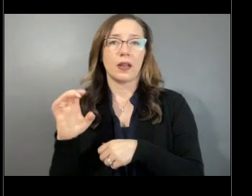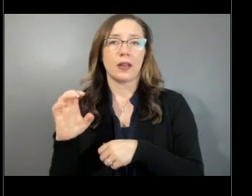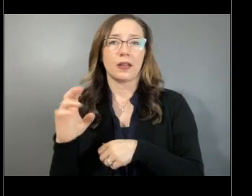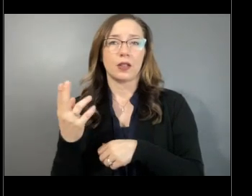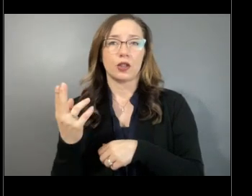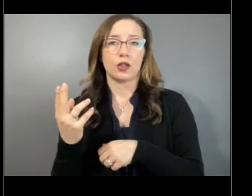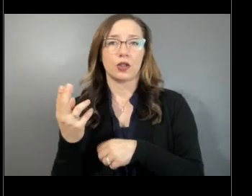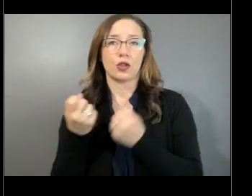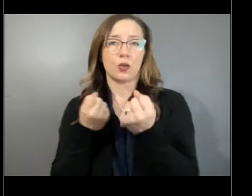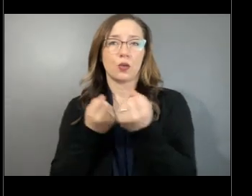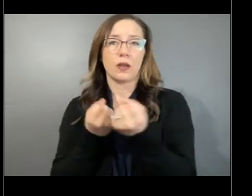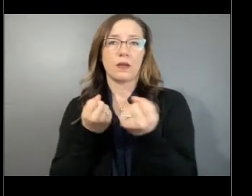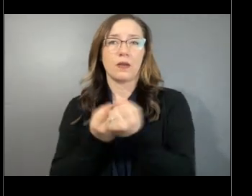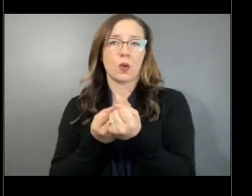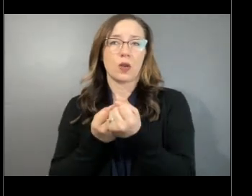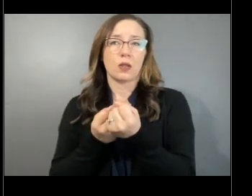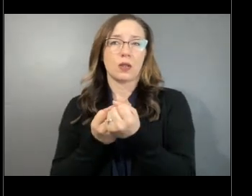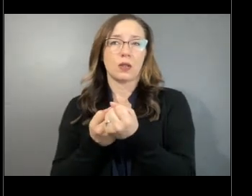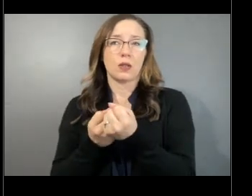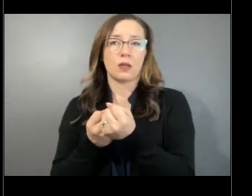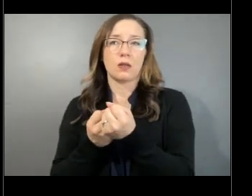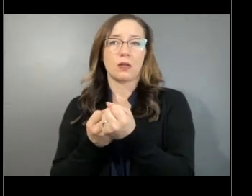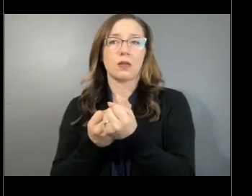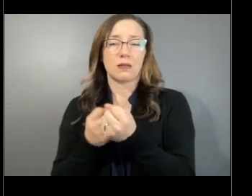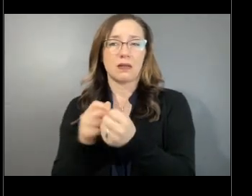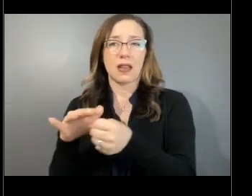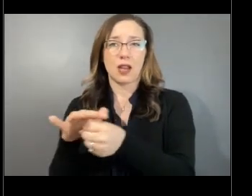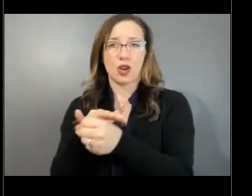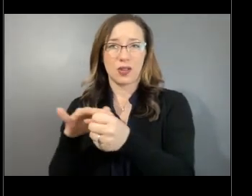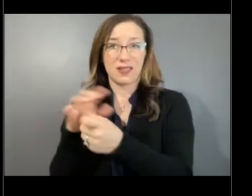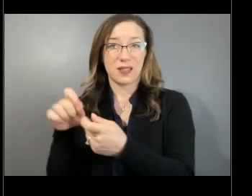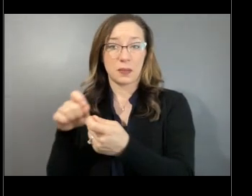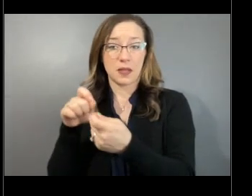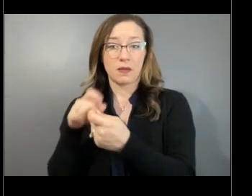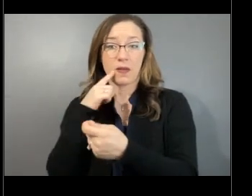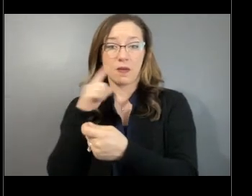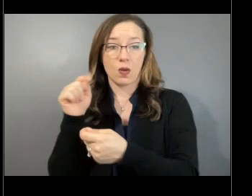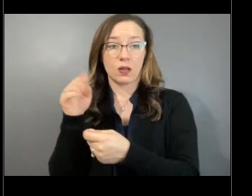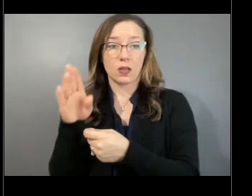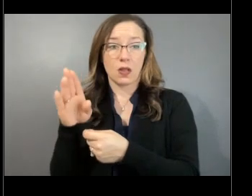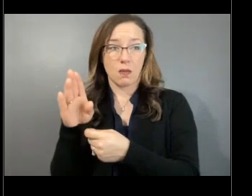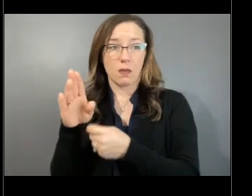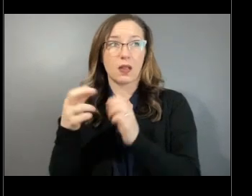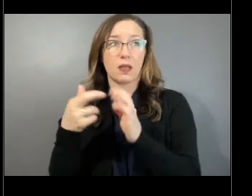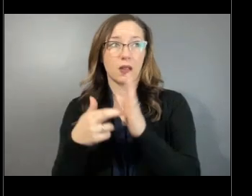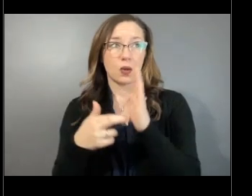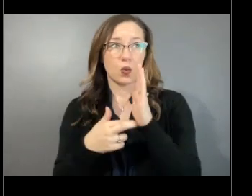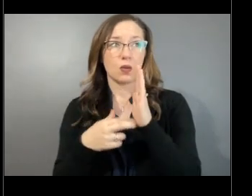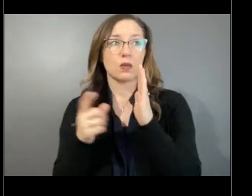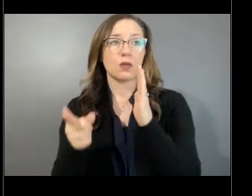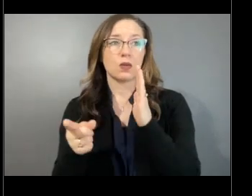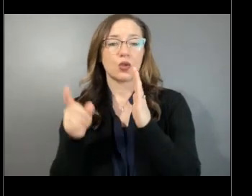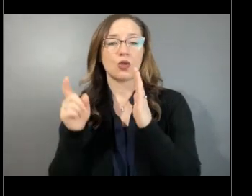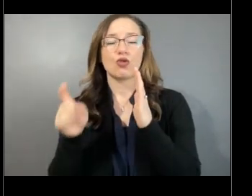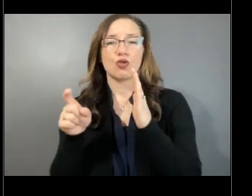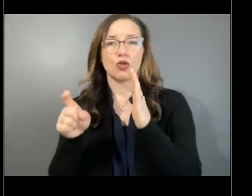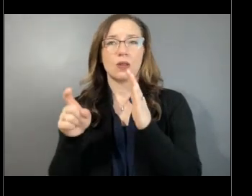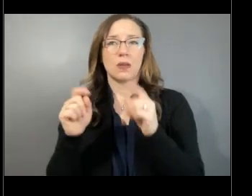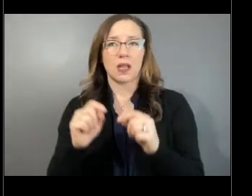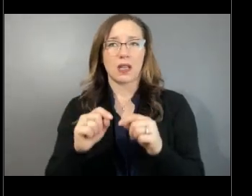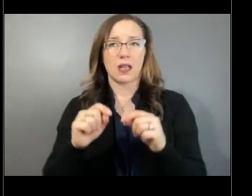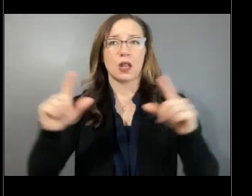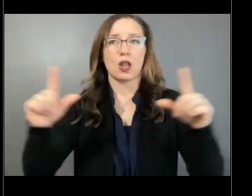48-inch reinforced areas specified for tubs in the guidelines should be